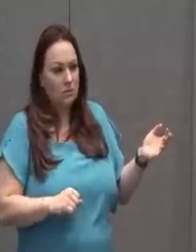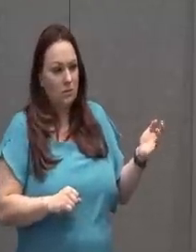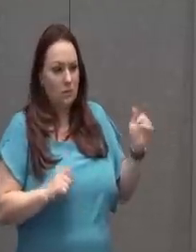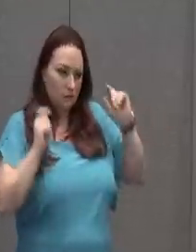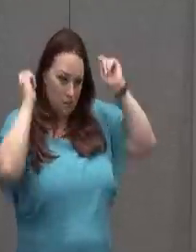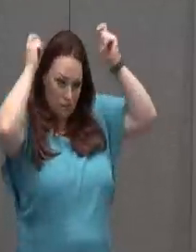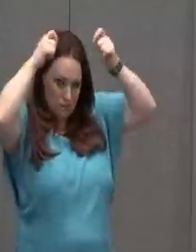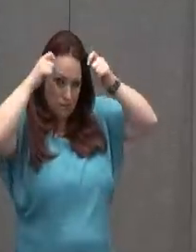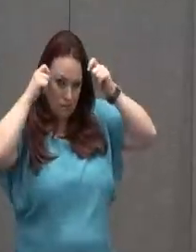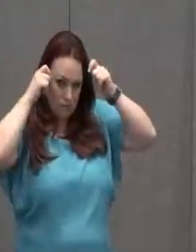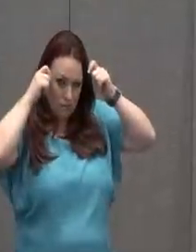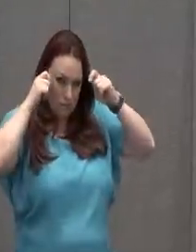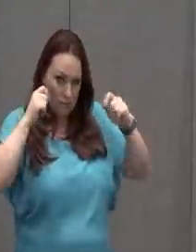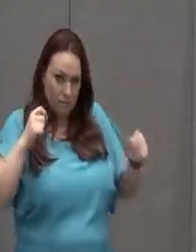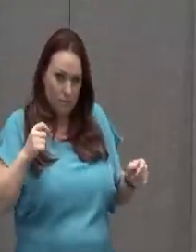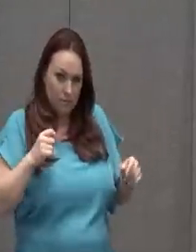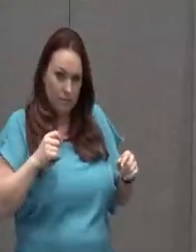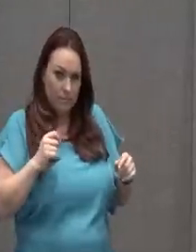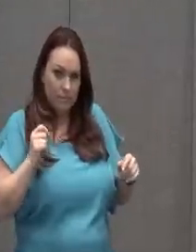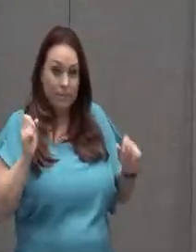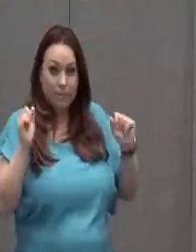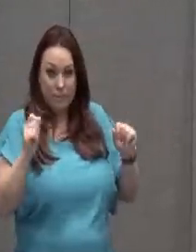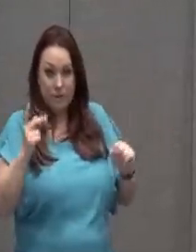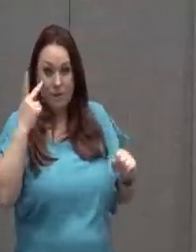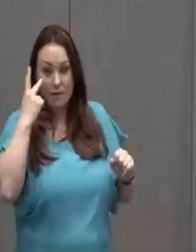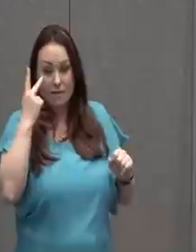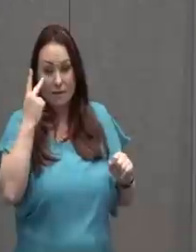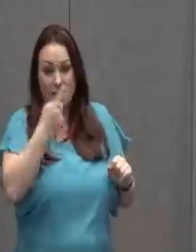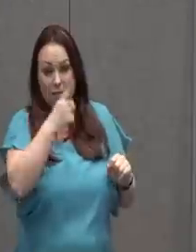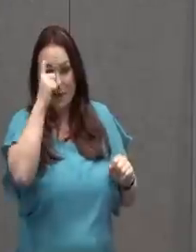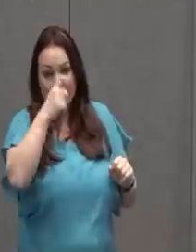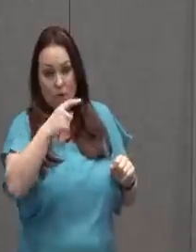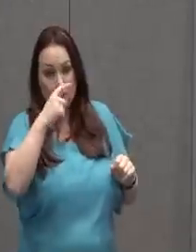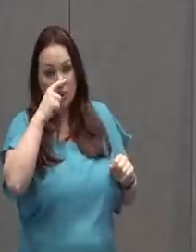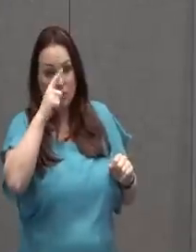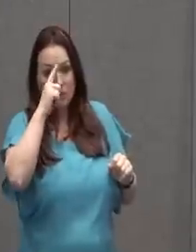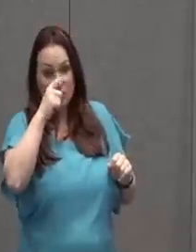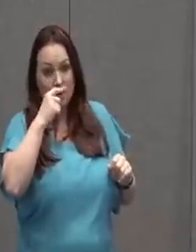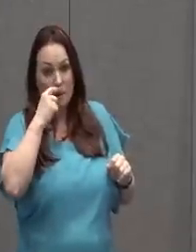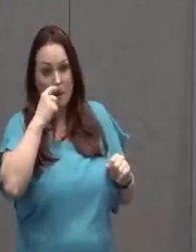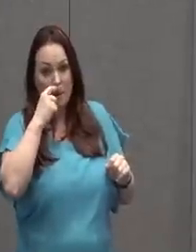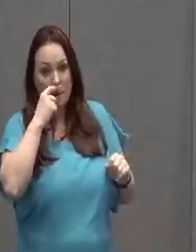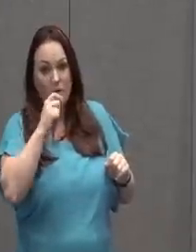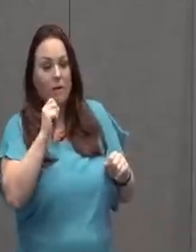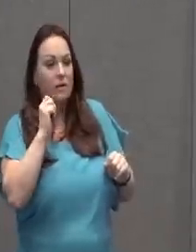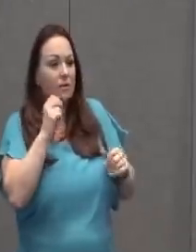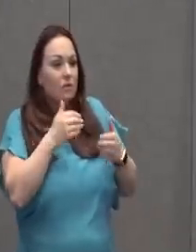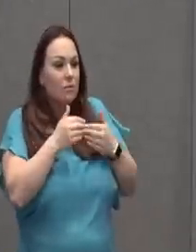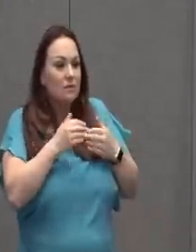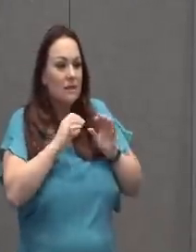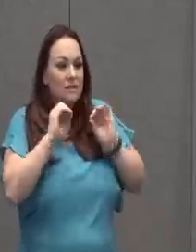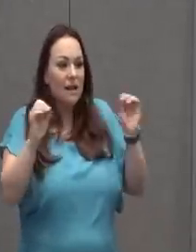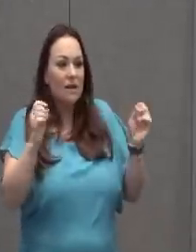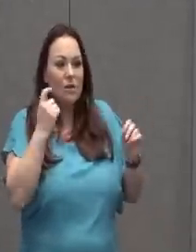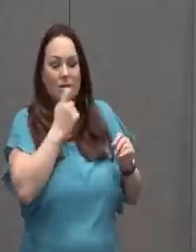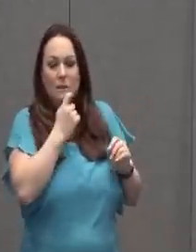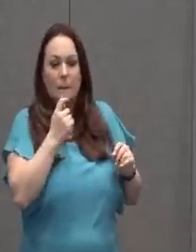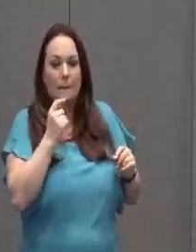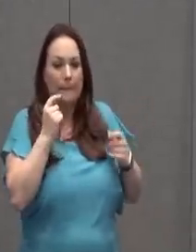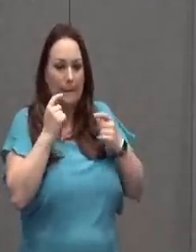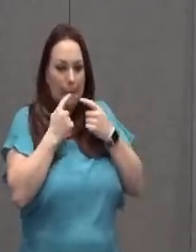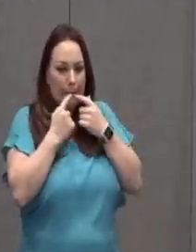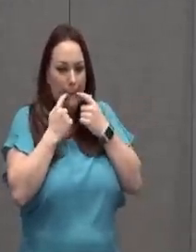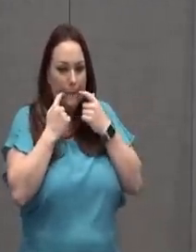the... Well, I can see right here because her nose, and it almost looks like she doesn't have any teeth. Yes, she looks like old lady with no